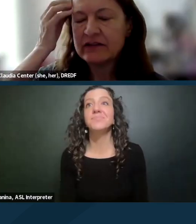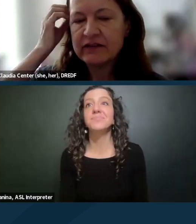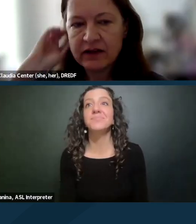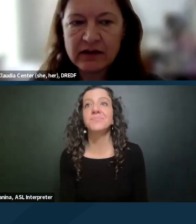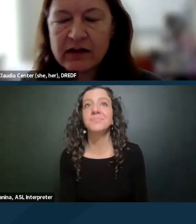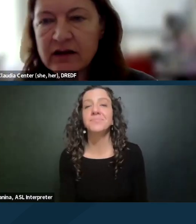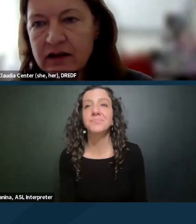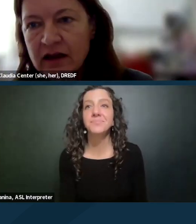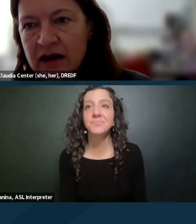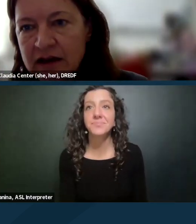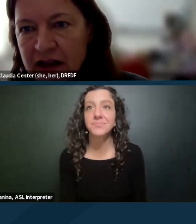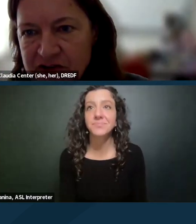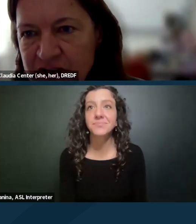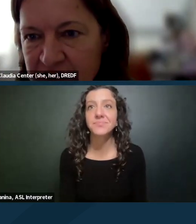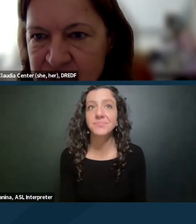And